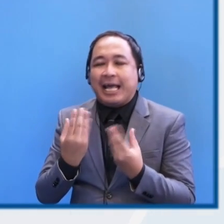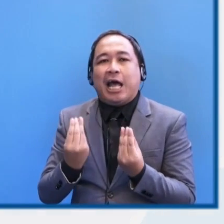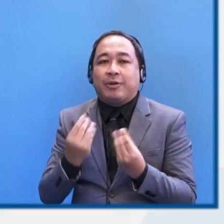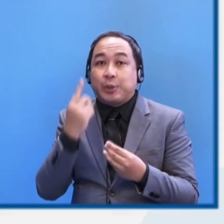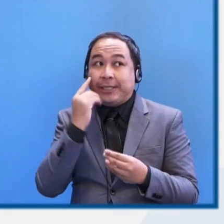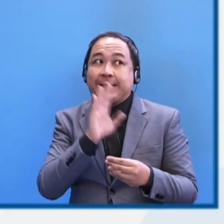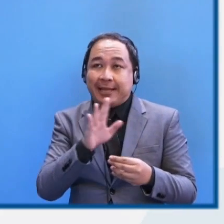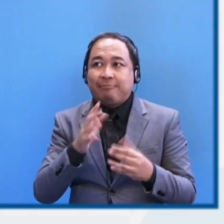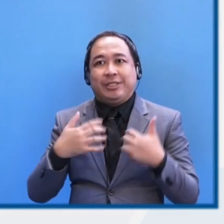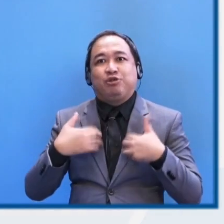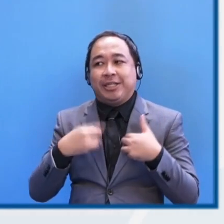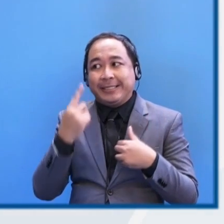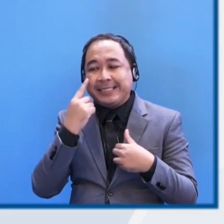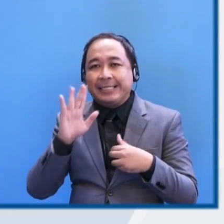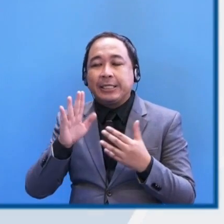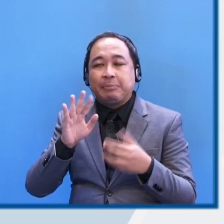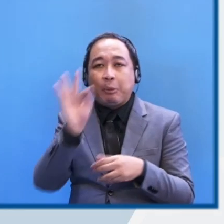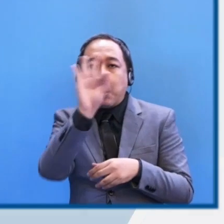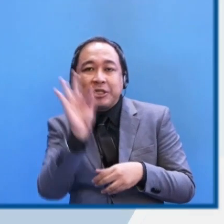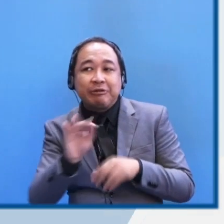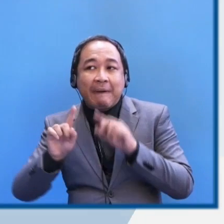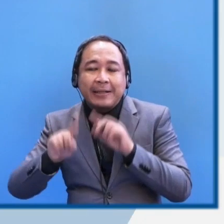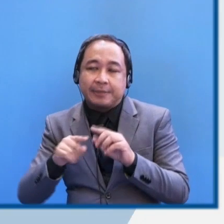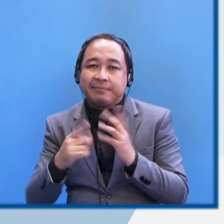very much. Okay, thank you.